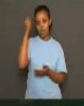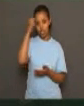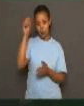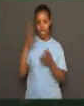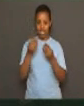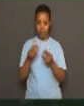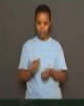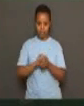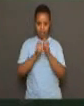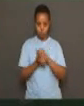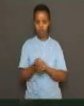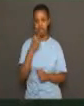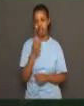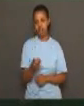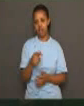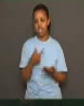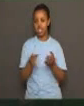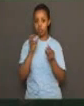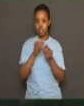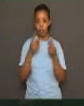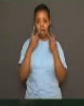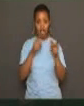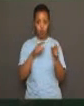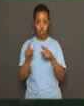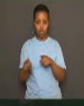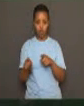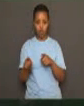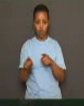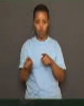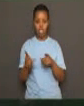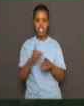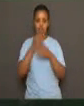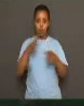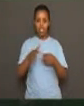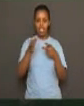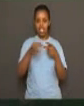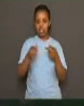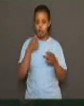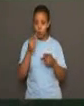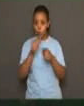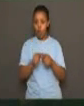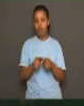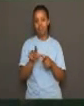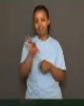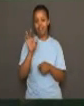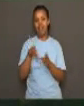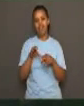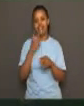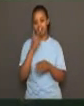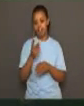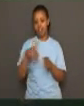Darwinian theory of evolution. We also learned about the term natural selection.